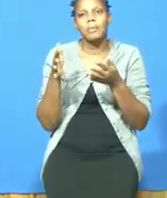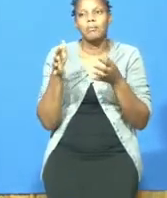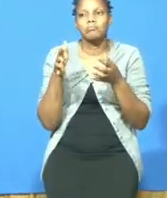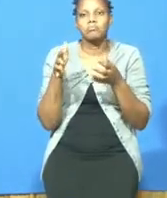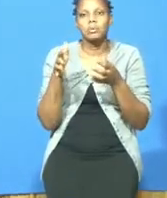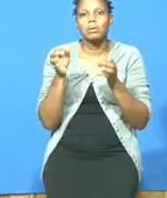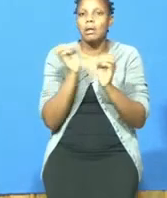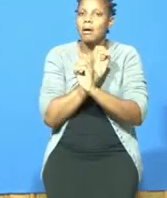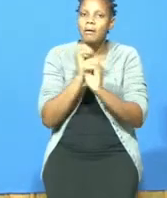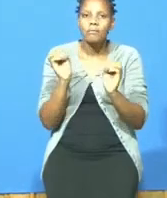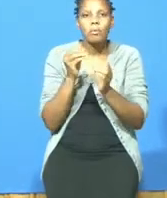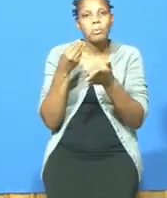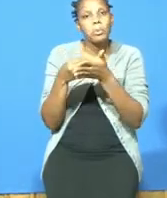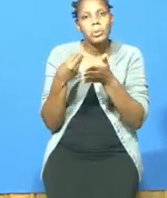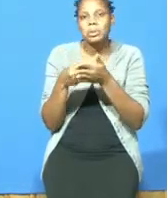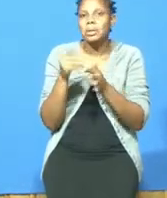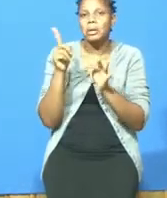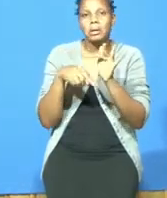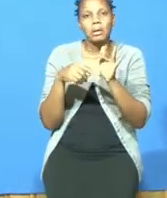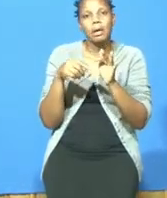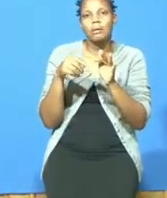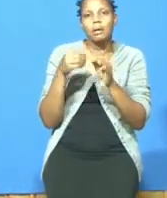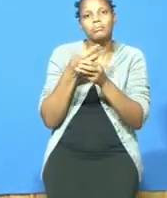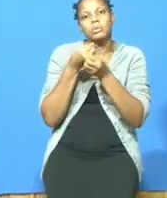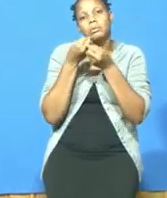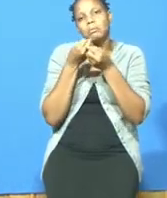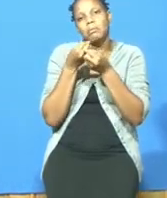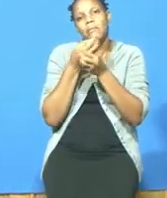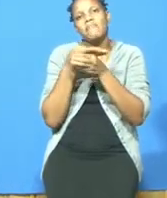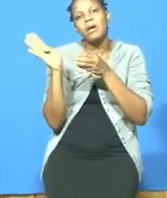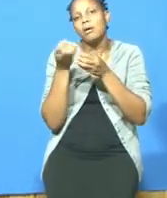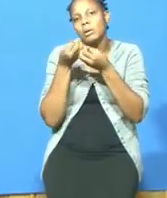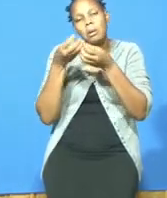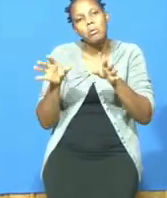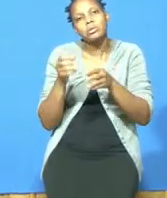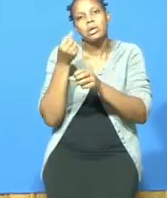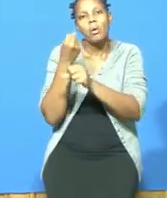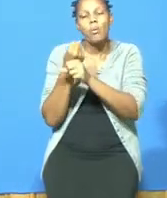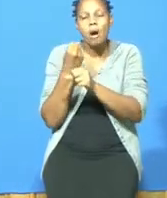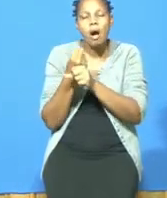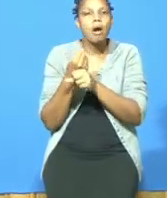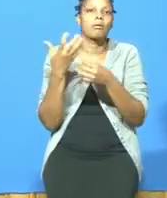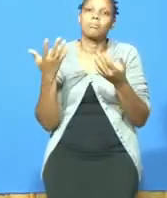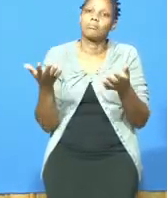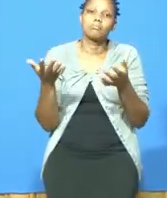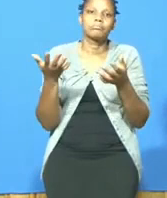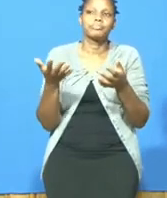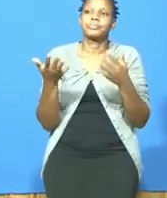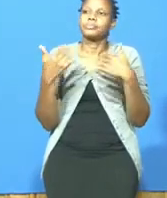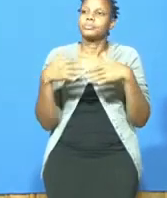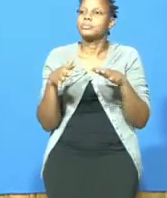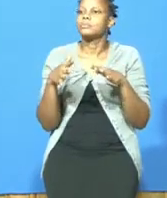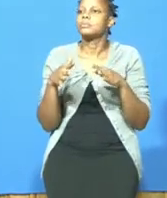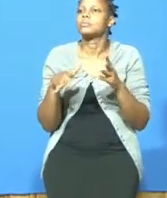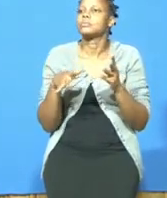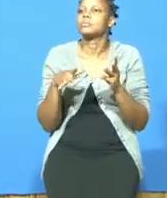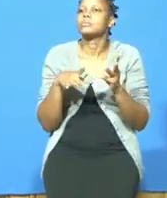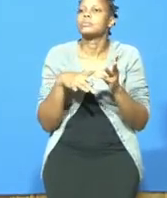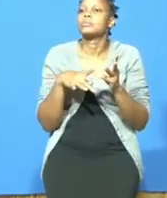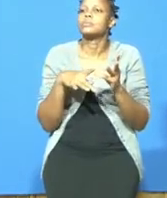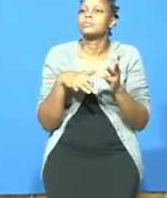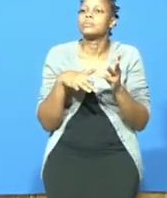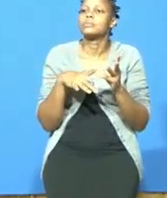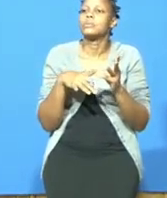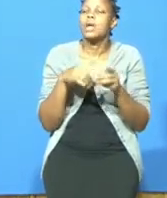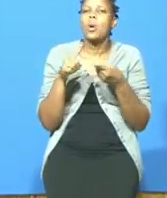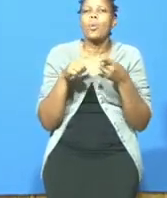no means of taking care of family. There can be, as I mentioned earlier, that, you know, when there